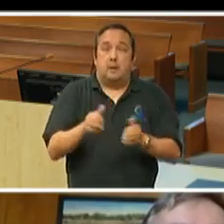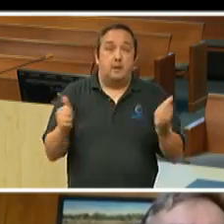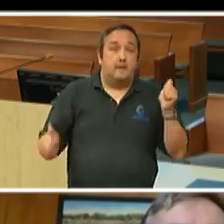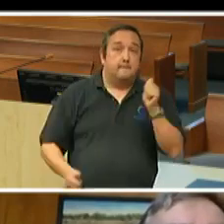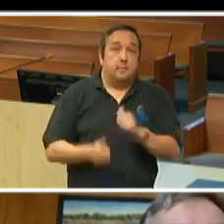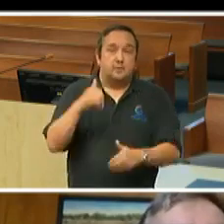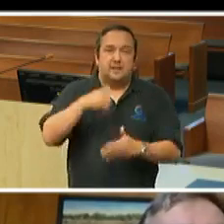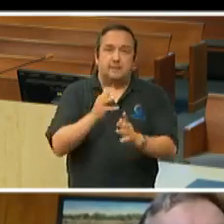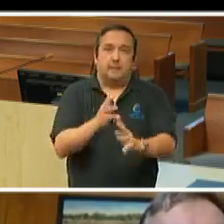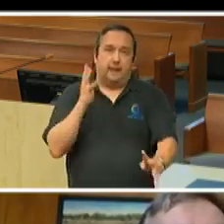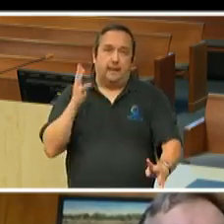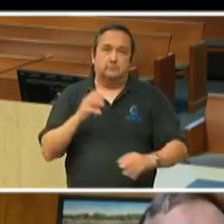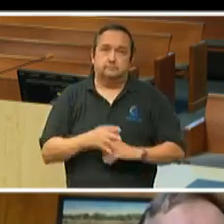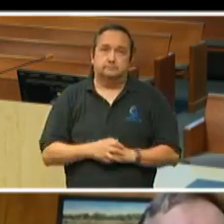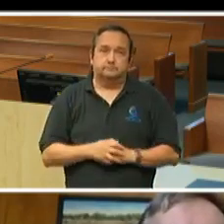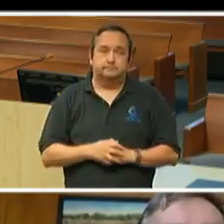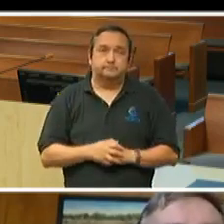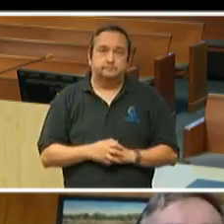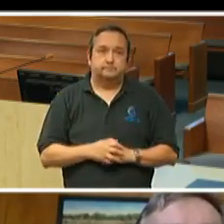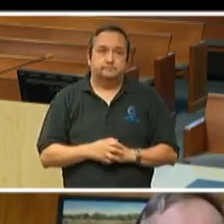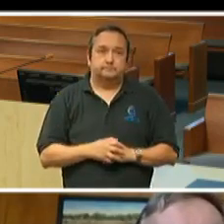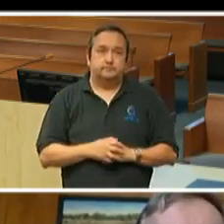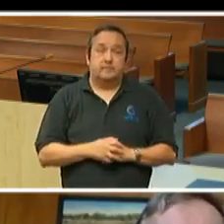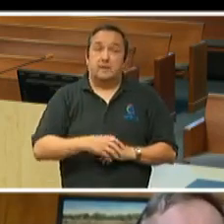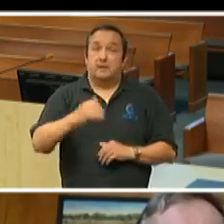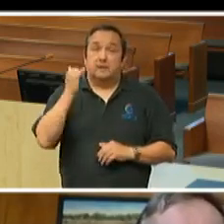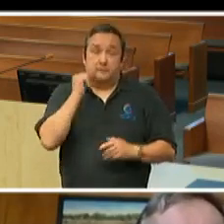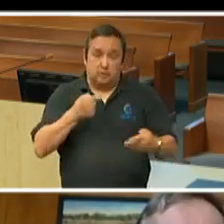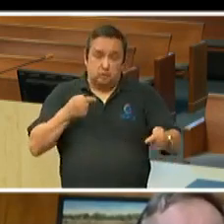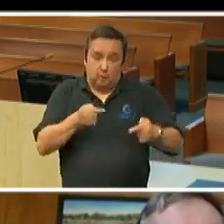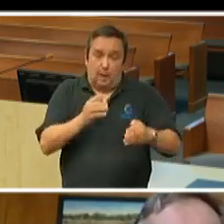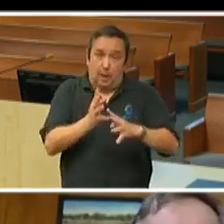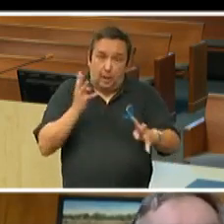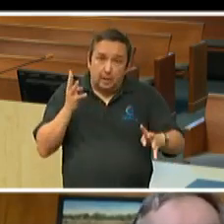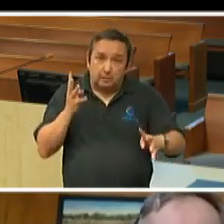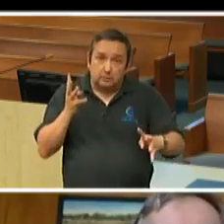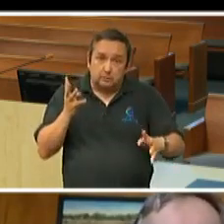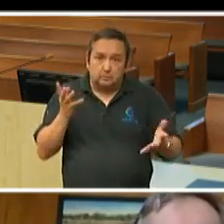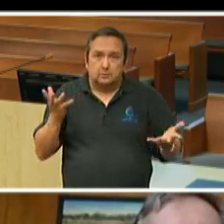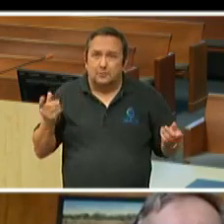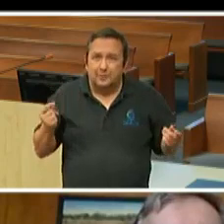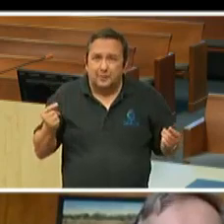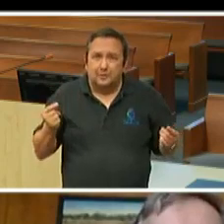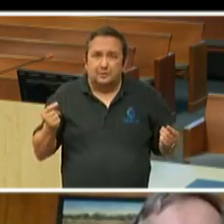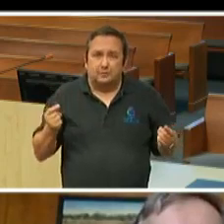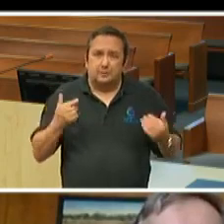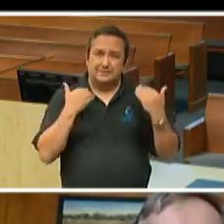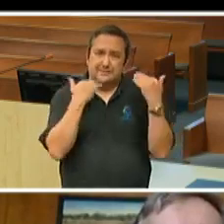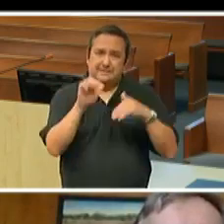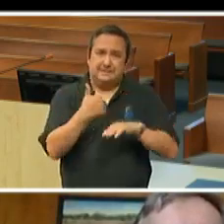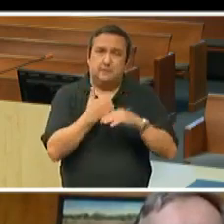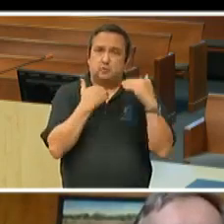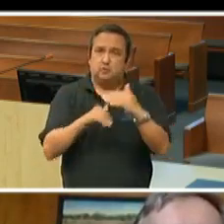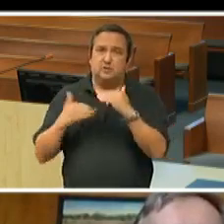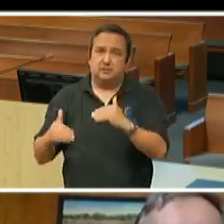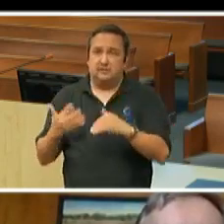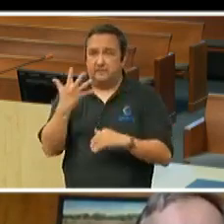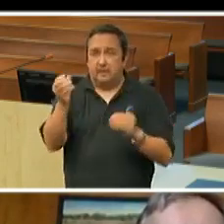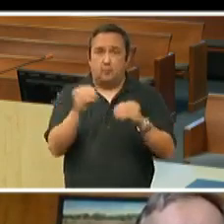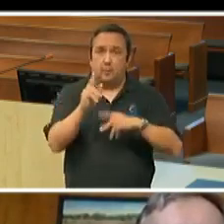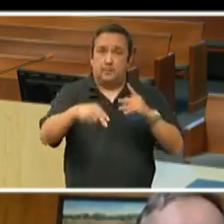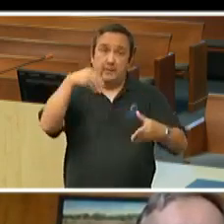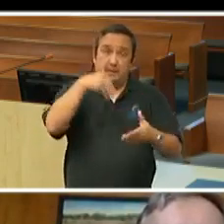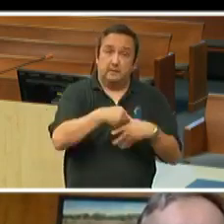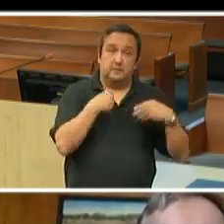in the line, even if they're small lines. And if they are small lines, what good are we doing by having the restriction? 5 more people in the